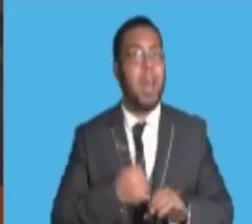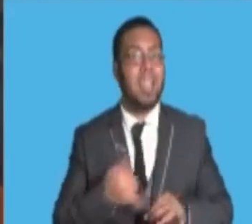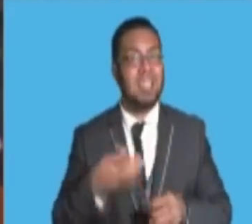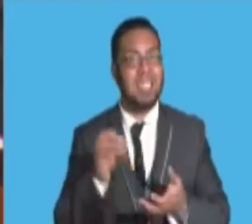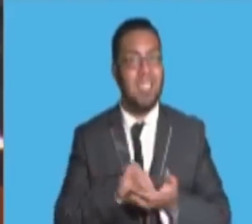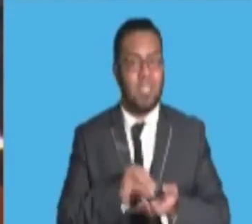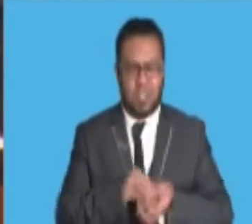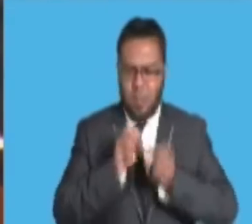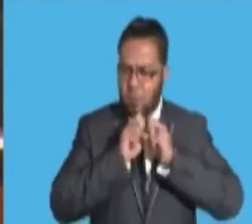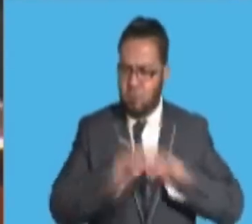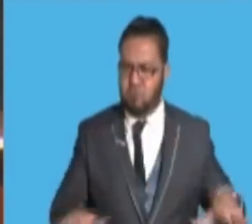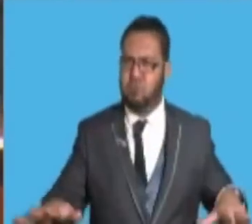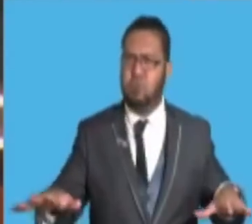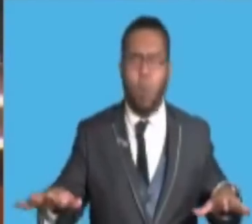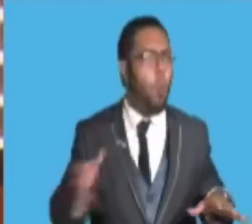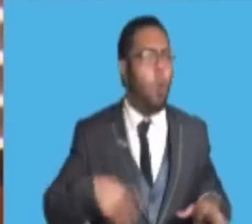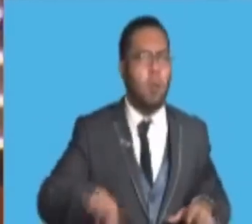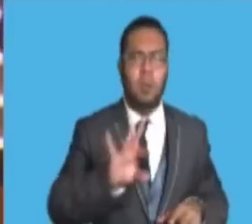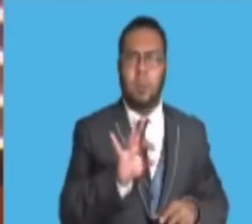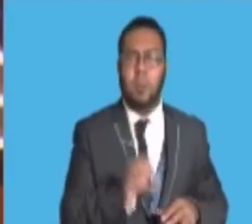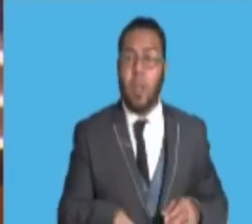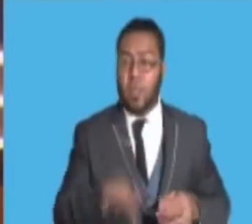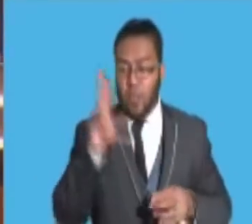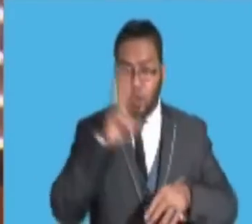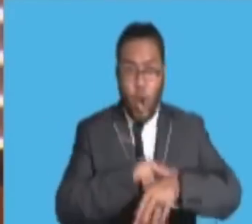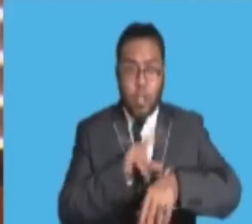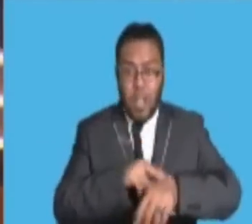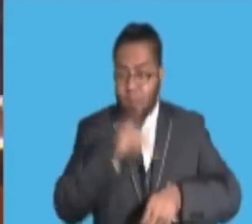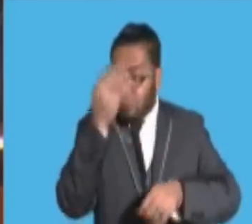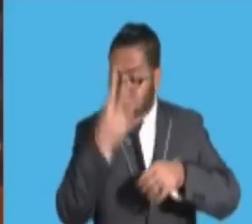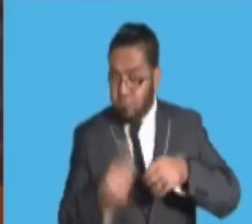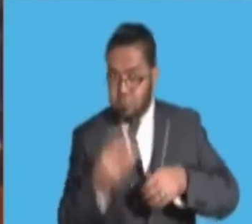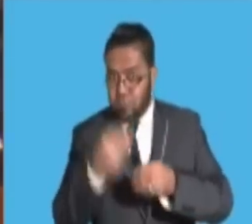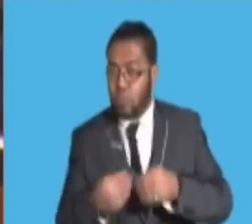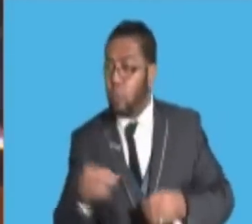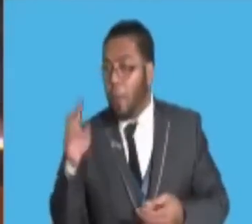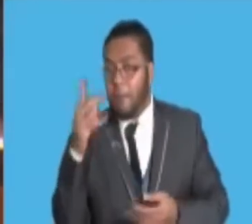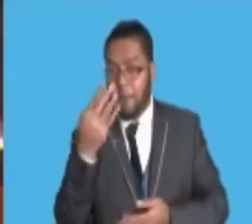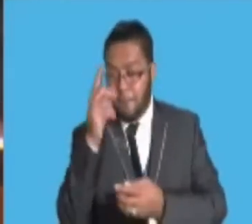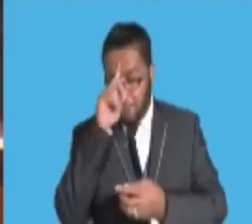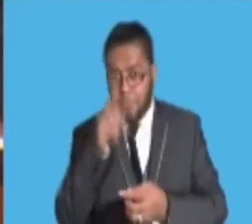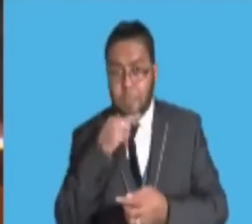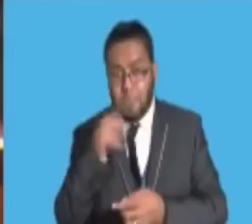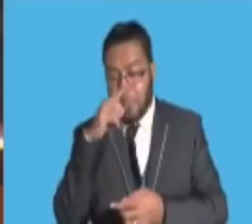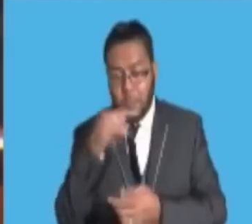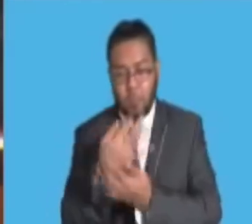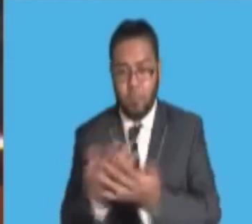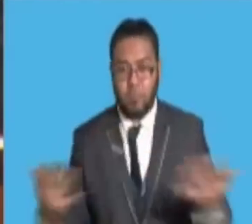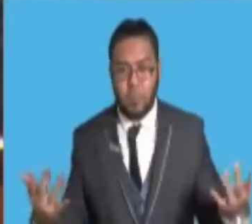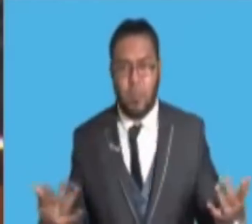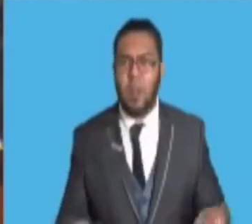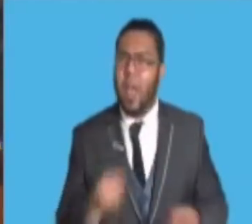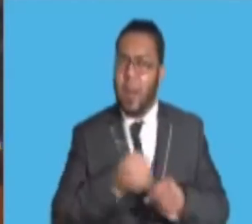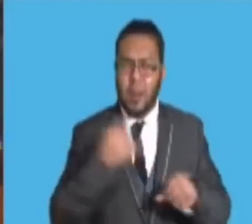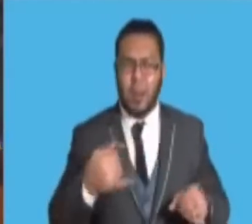been decentralized. The doctor-to-patient ratio is improving, and funding for supply of essential drugs and consumables have been